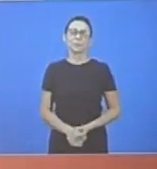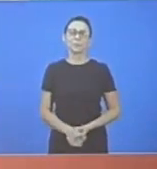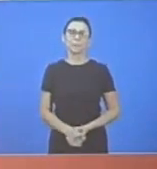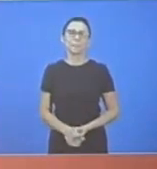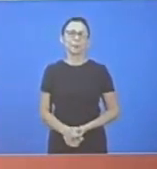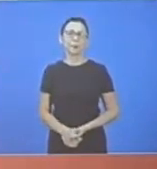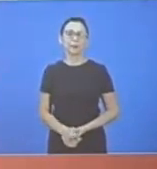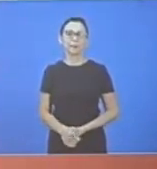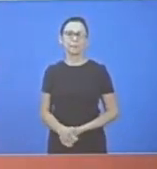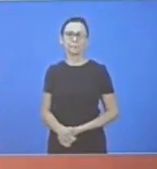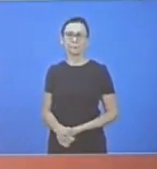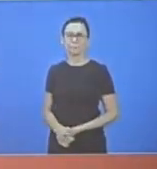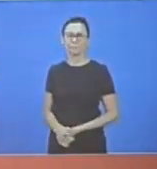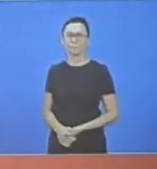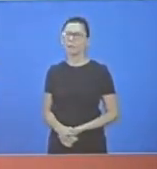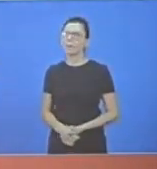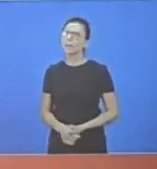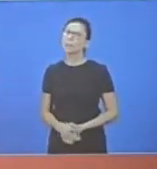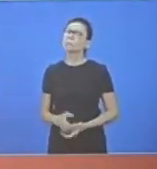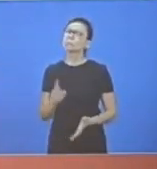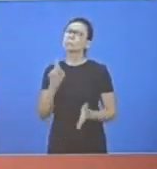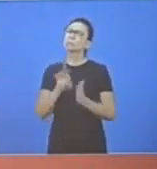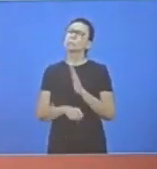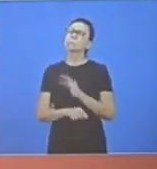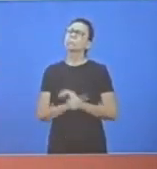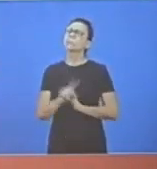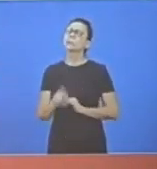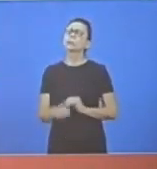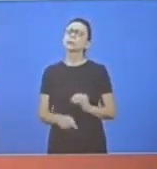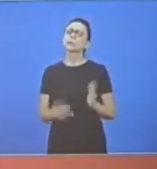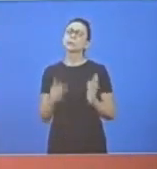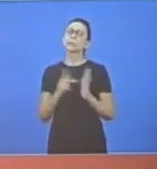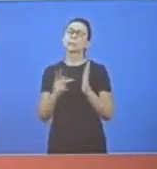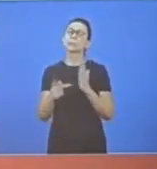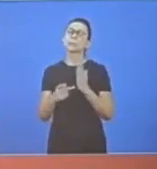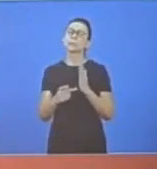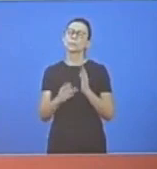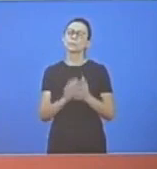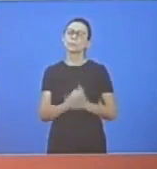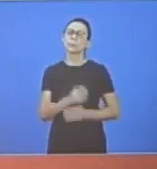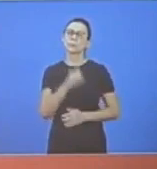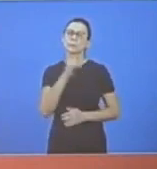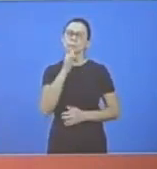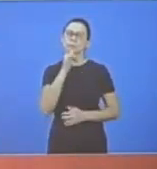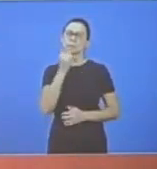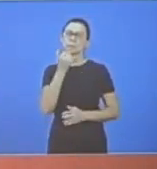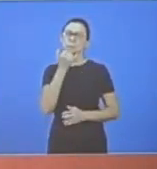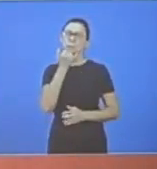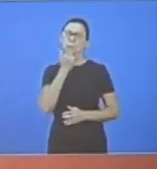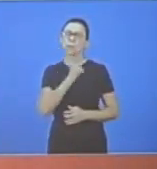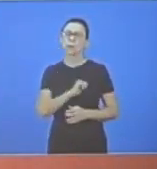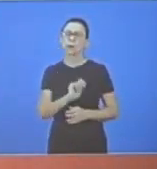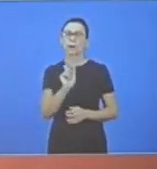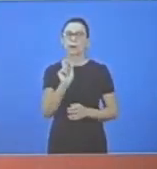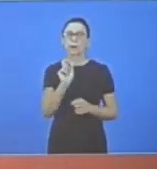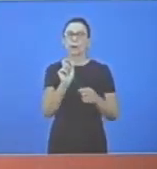This is fundamental. So how many times the word wedding,